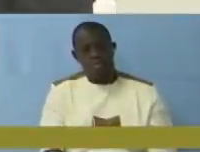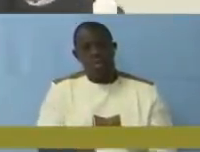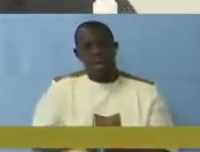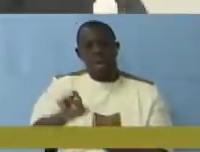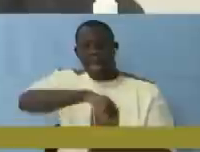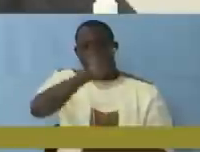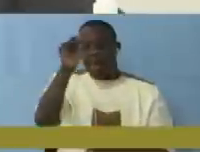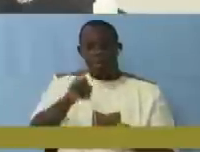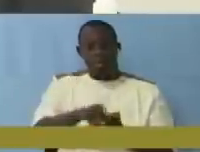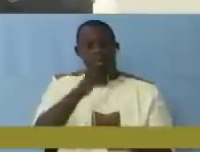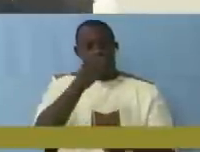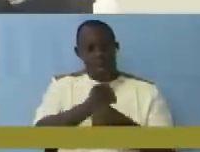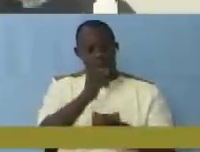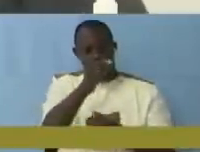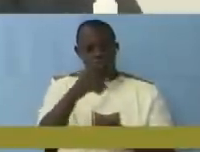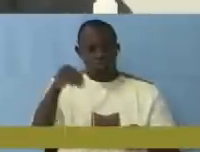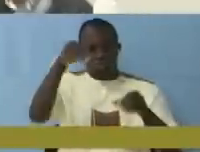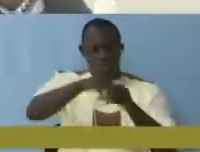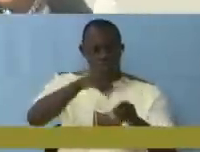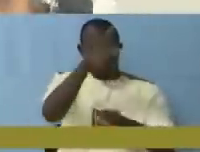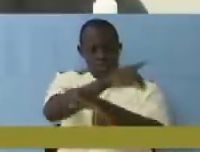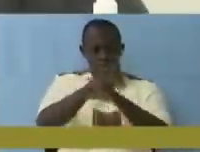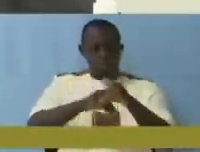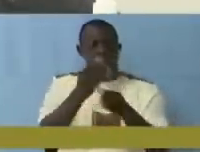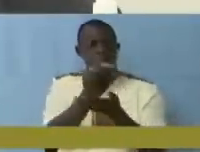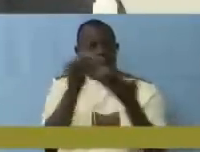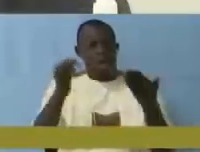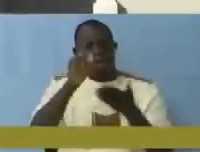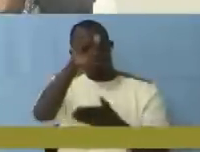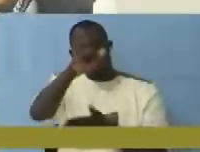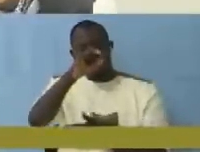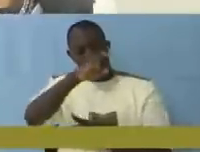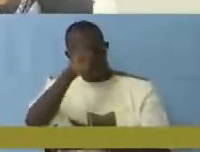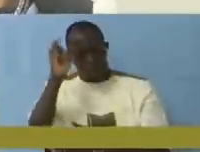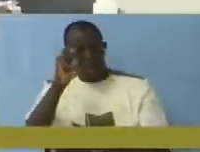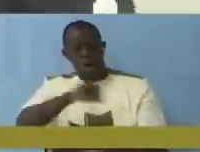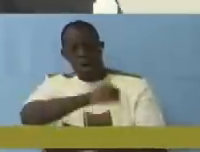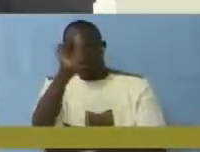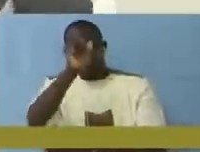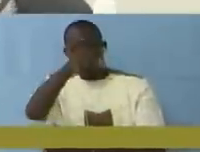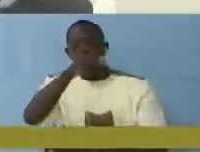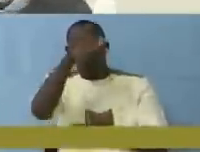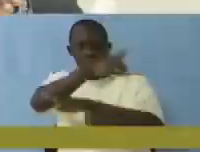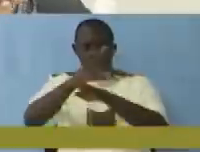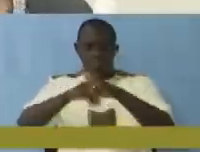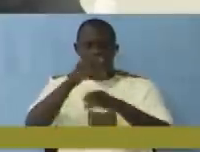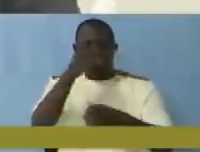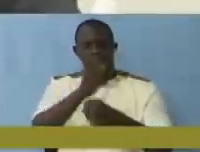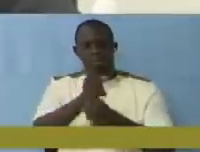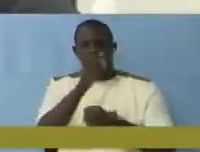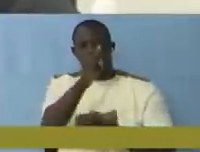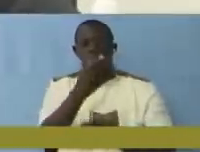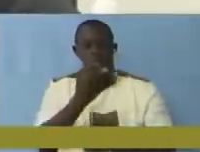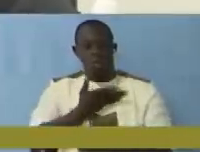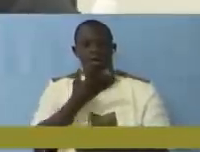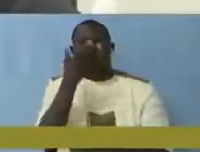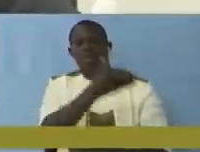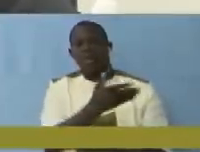And puts you in a position where your work and your position at that time would make you to be there.